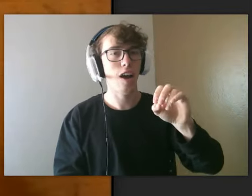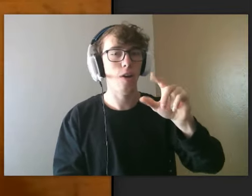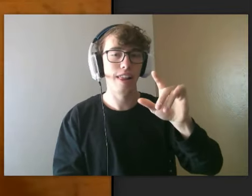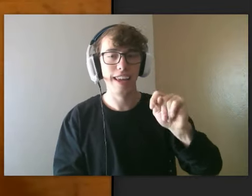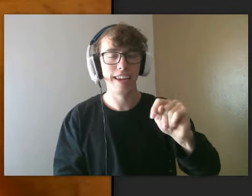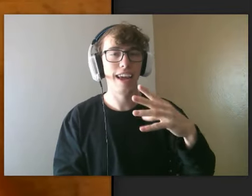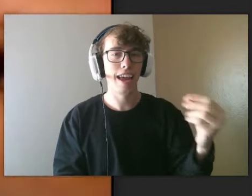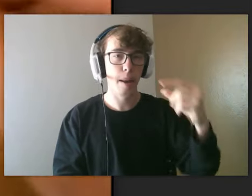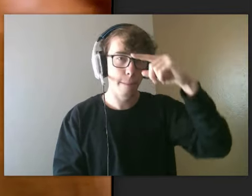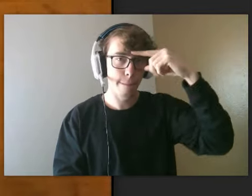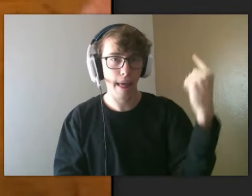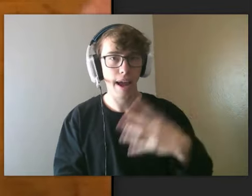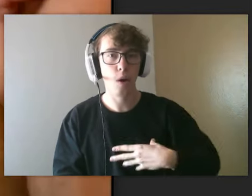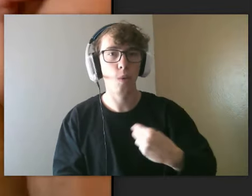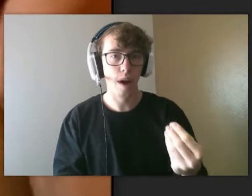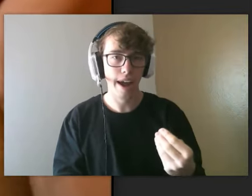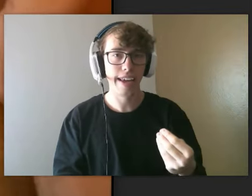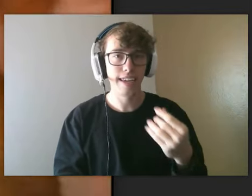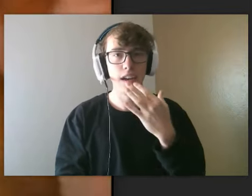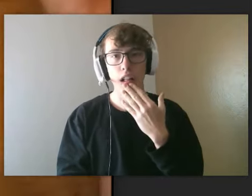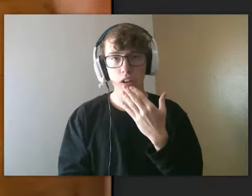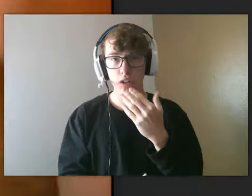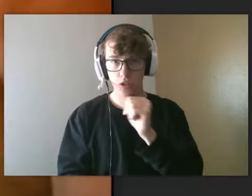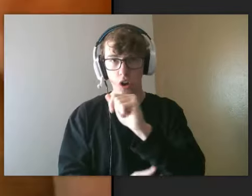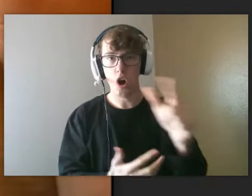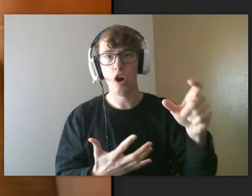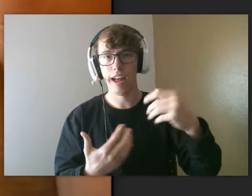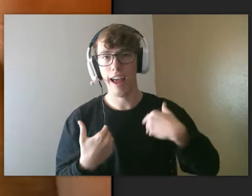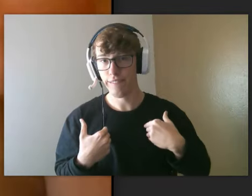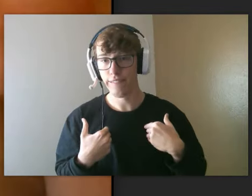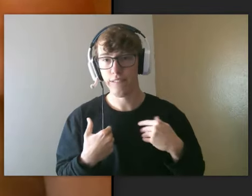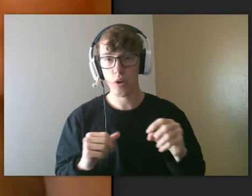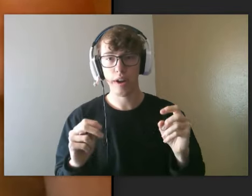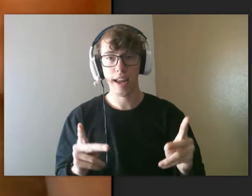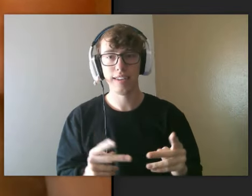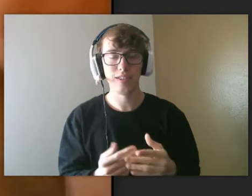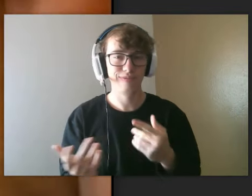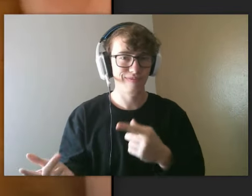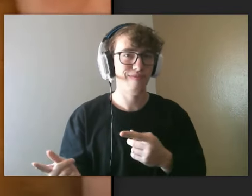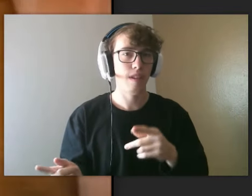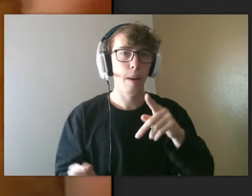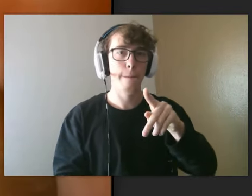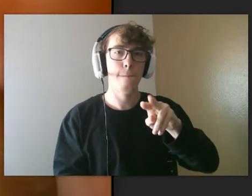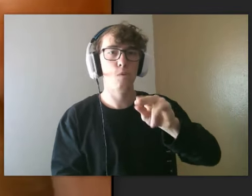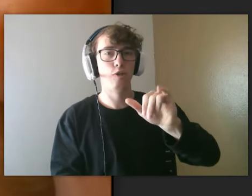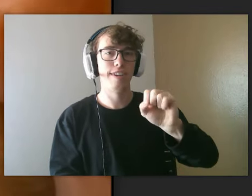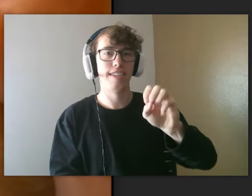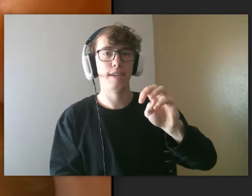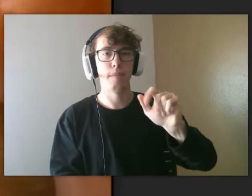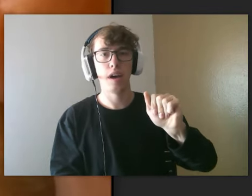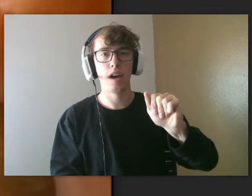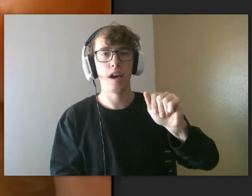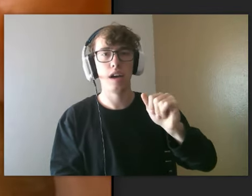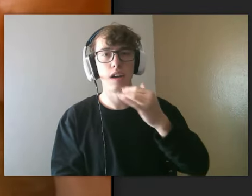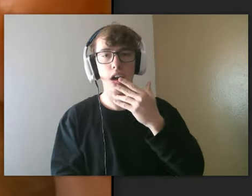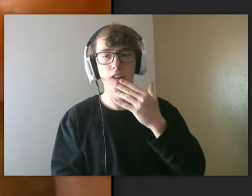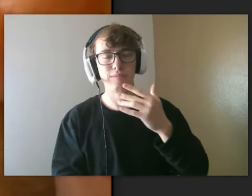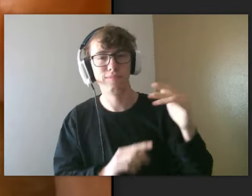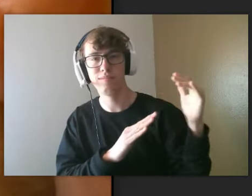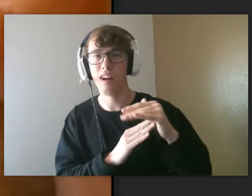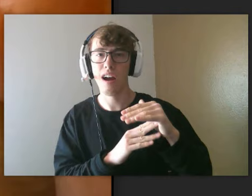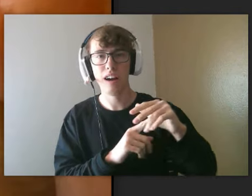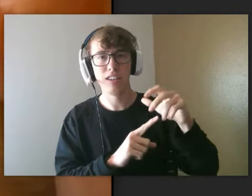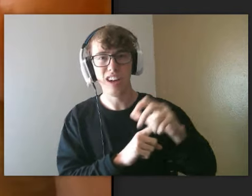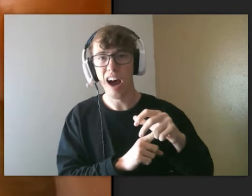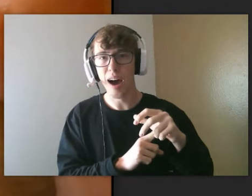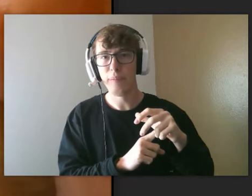then black and white. Prismacolors are fantastic colored pencils. They're kind of like top of the line. What makes a colored